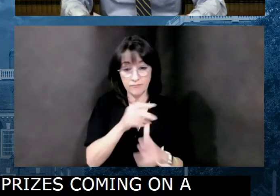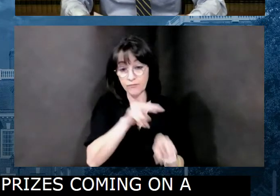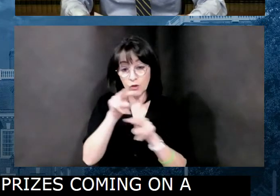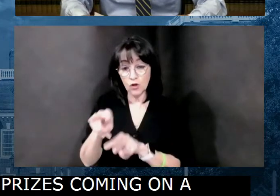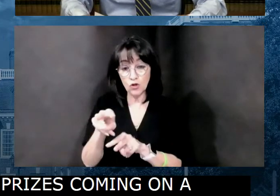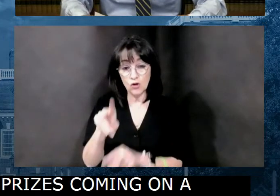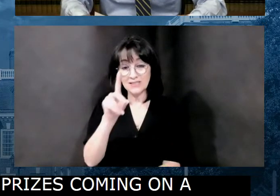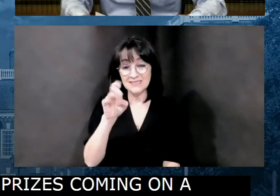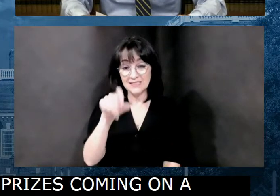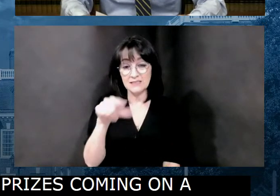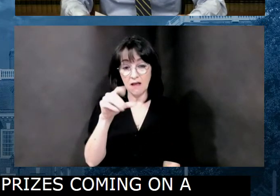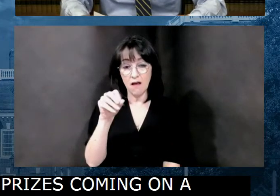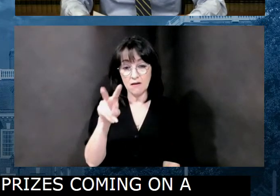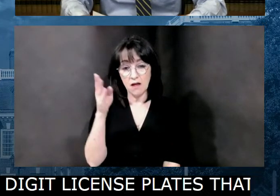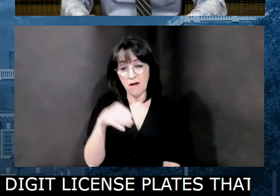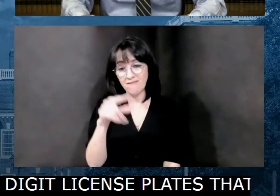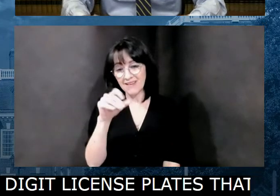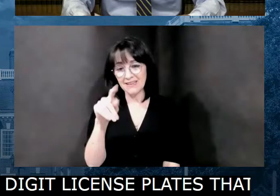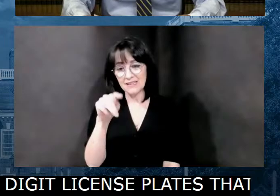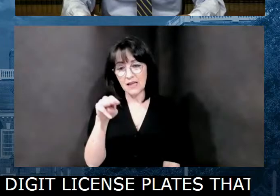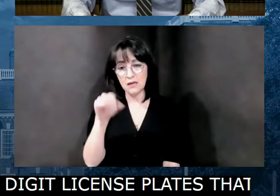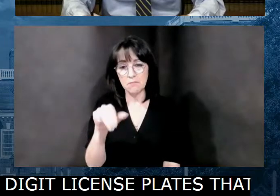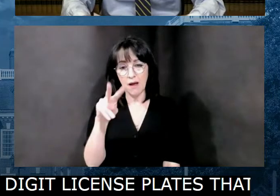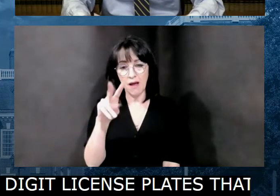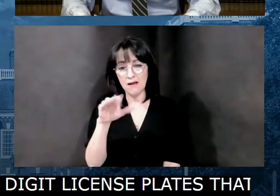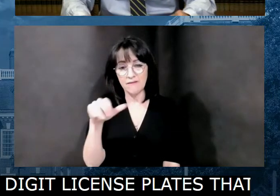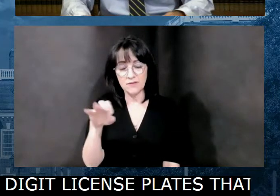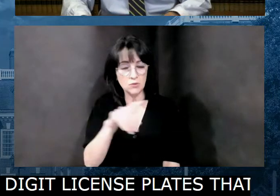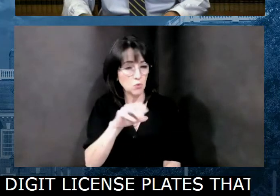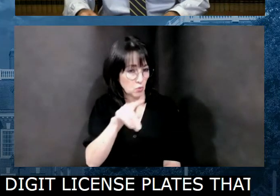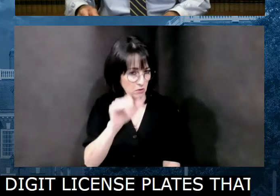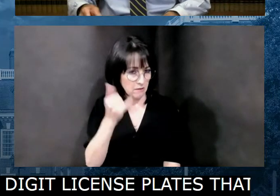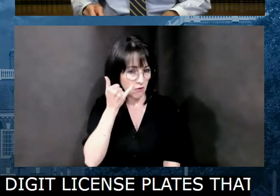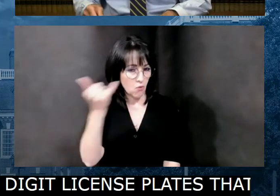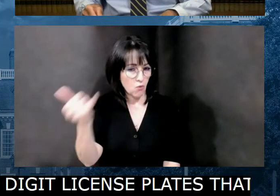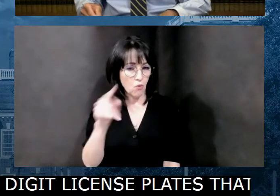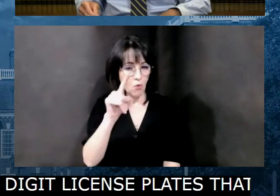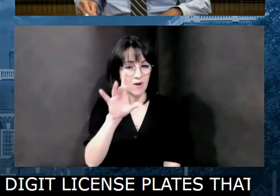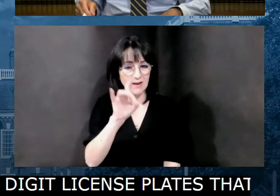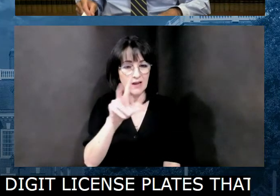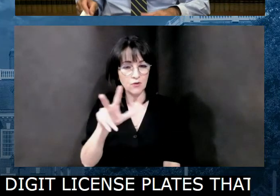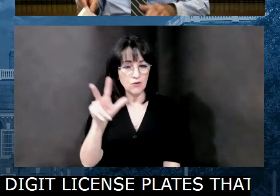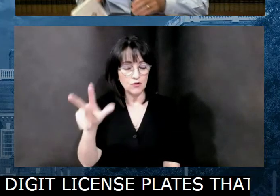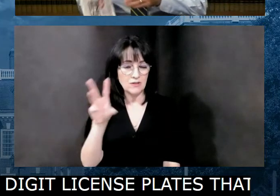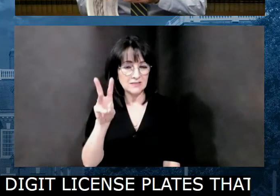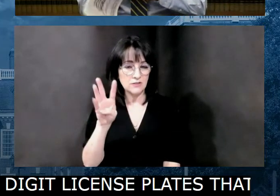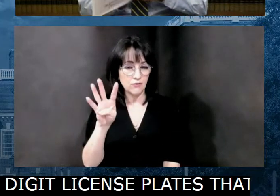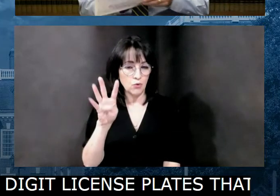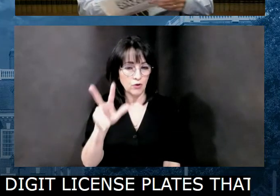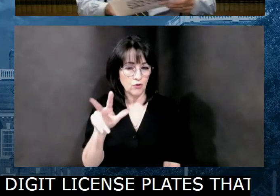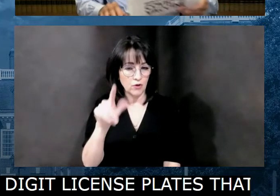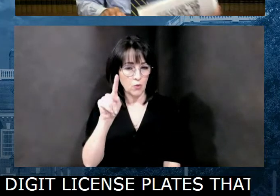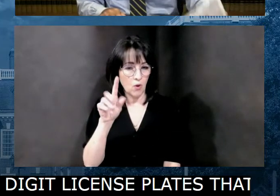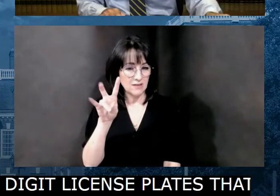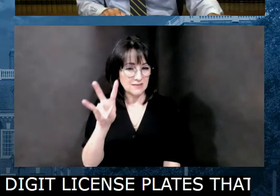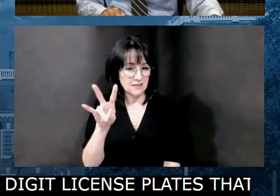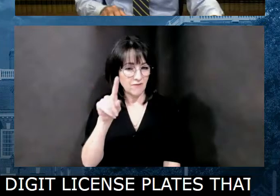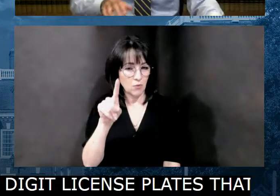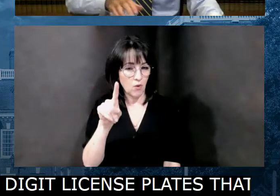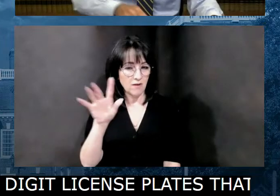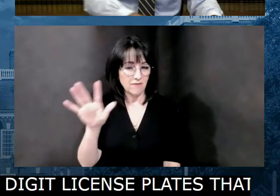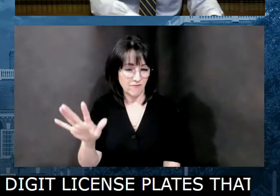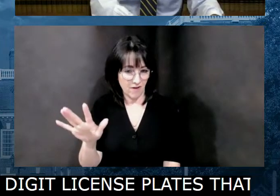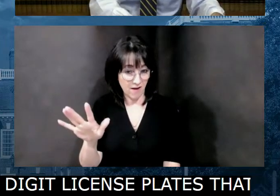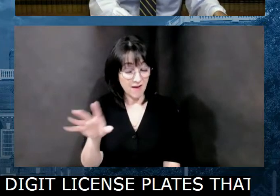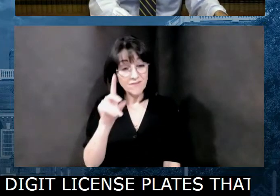de.gov/getmyvaccine, or you can call that number there, 833-643-1715. Delaware wins,